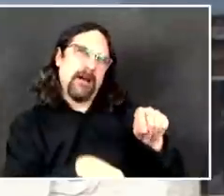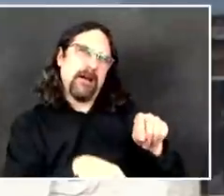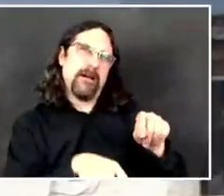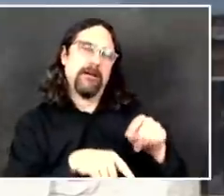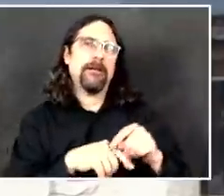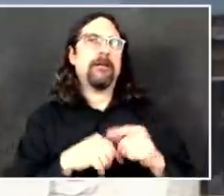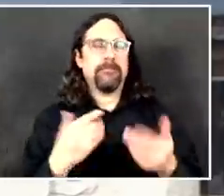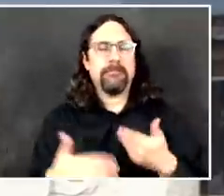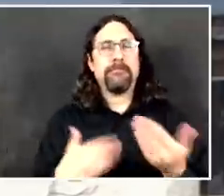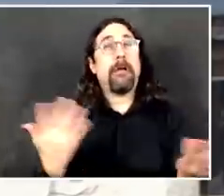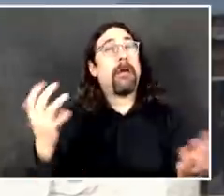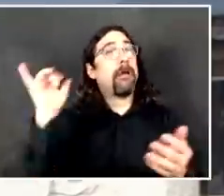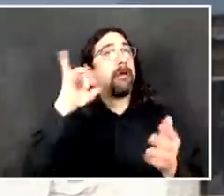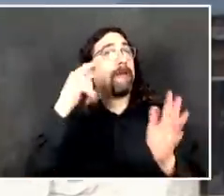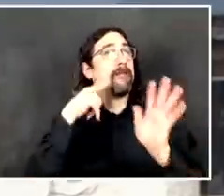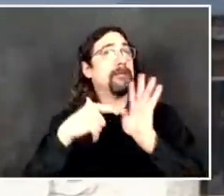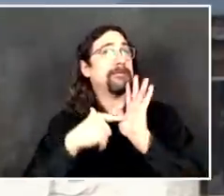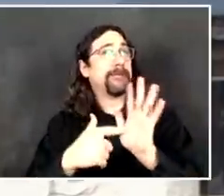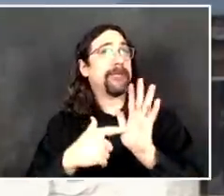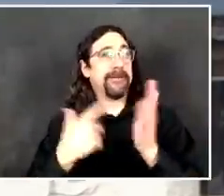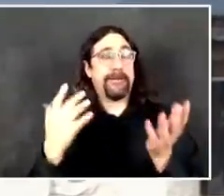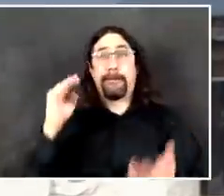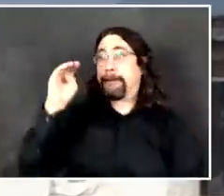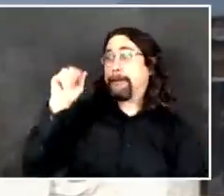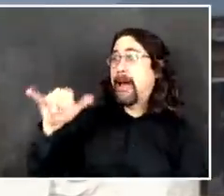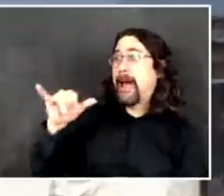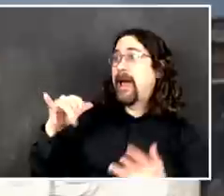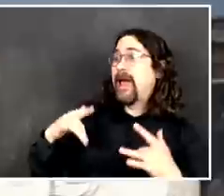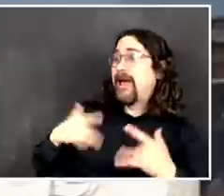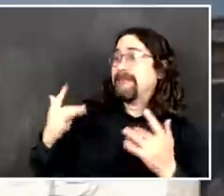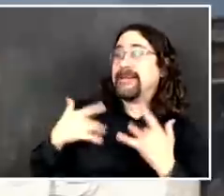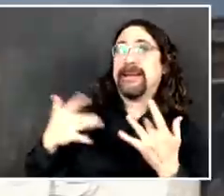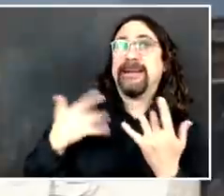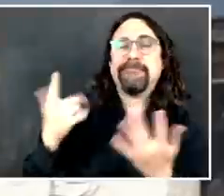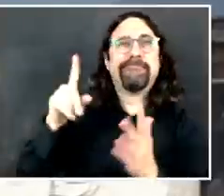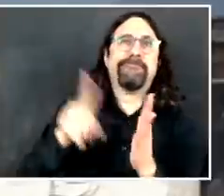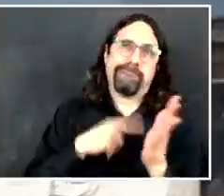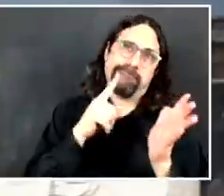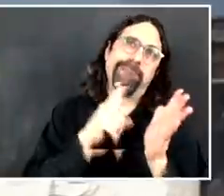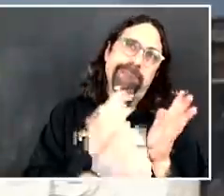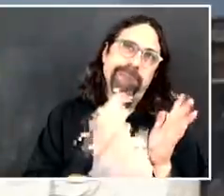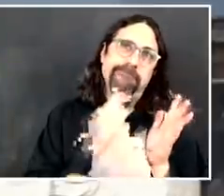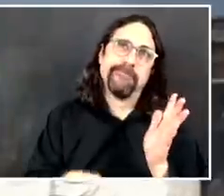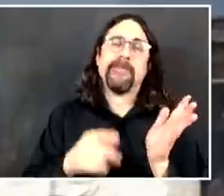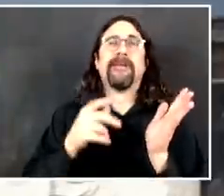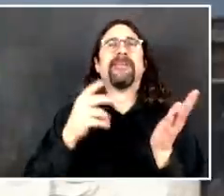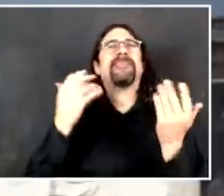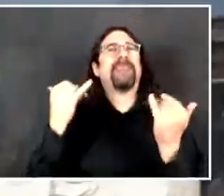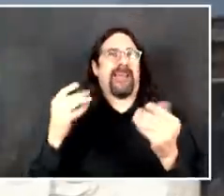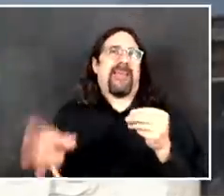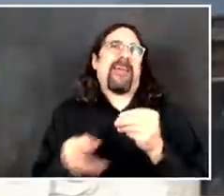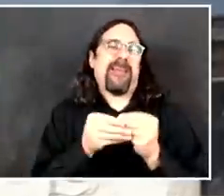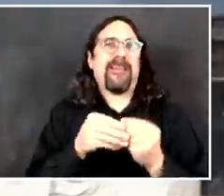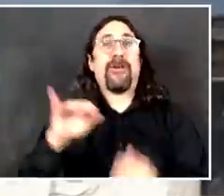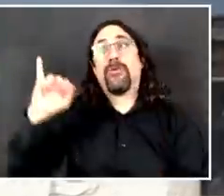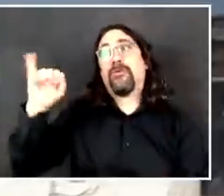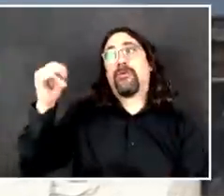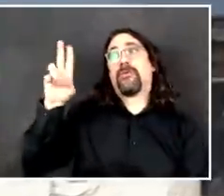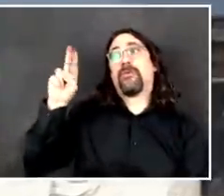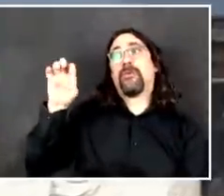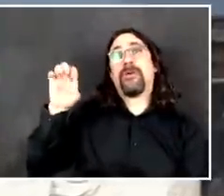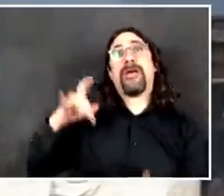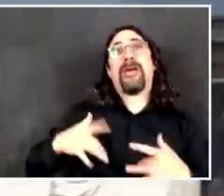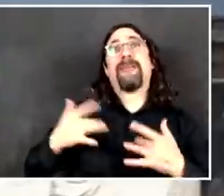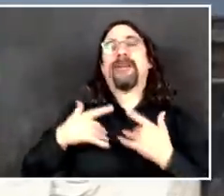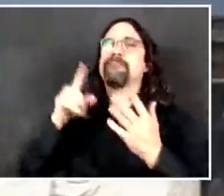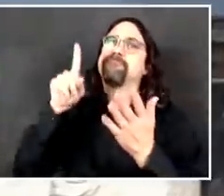we love the most each year, we cherish, we look forward to. It's no fun to tell you have to keep social distancing and staying home,